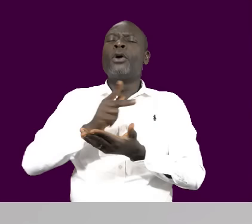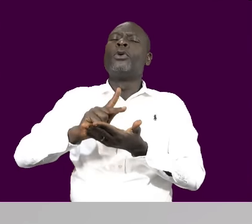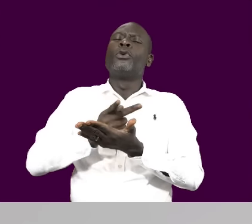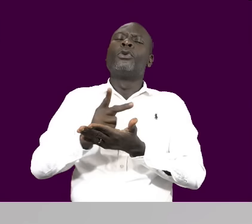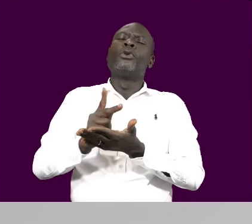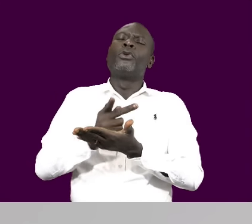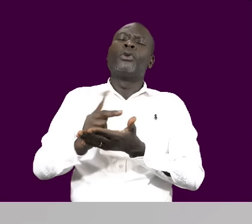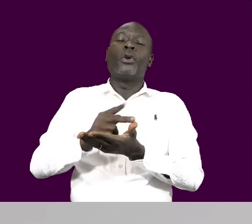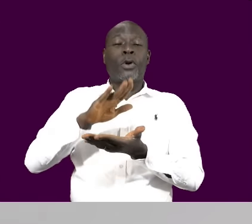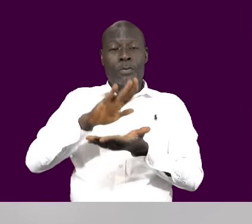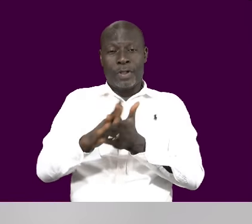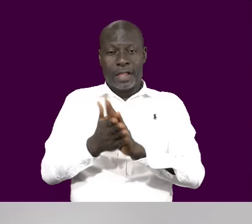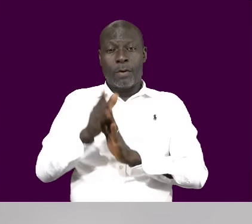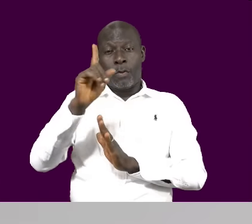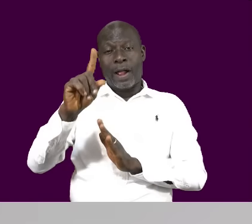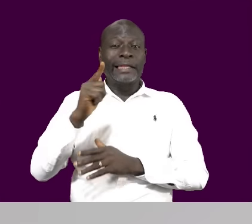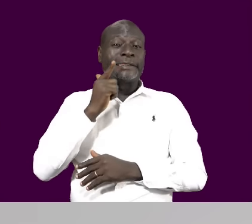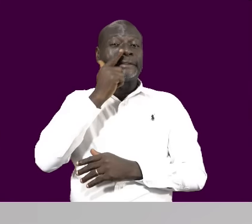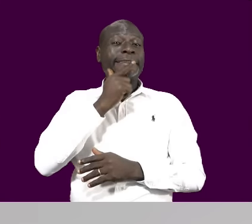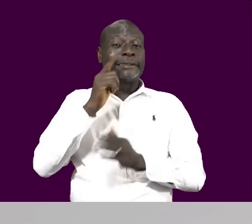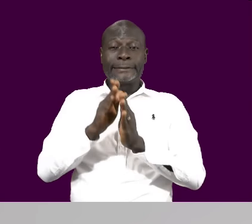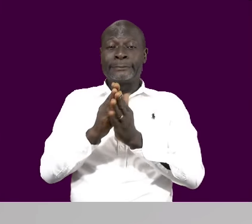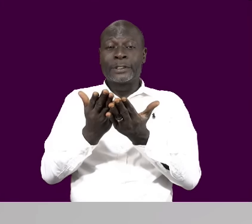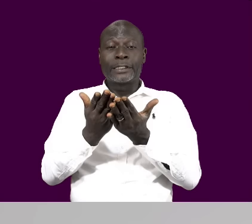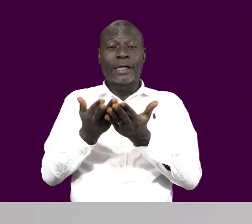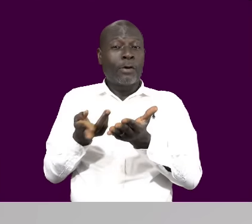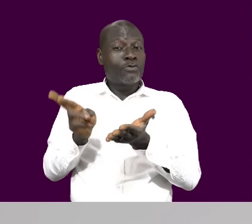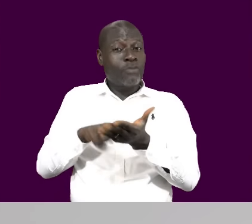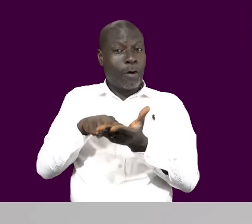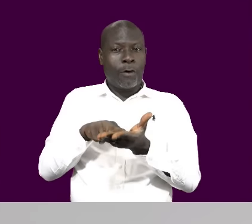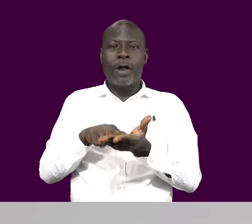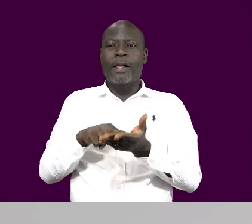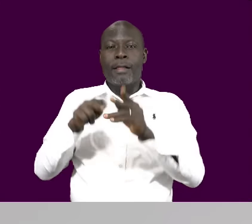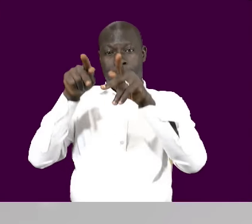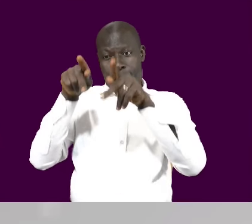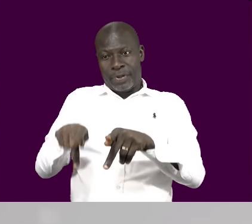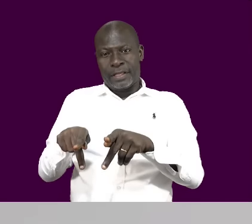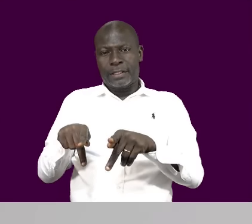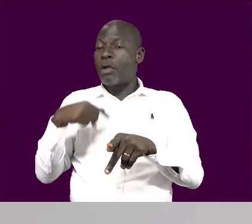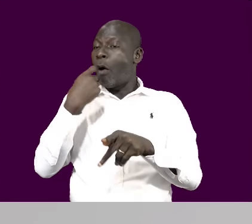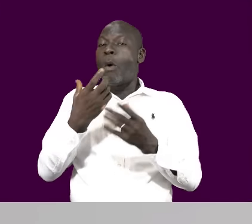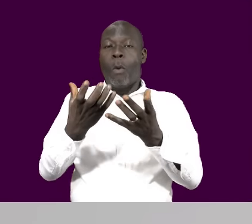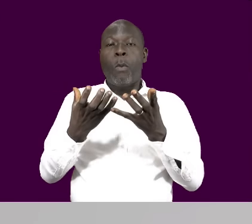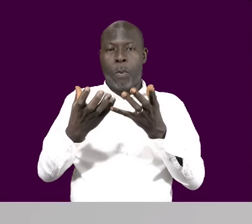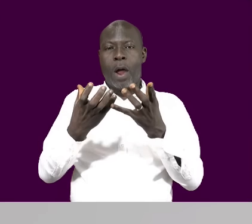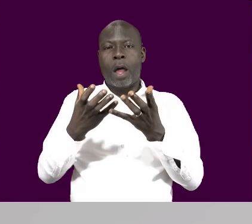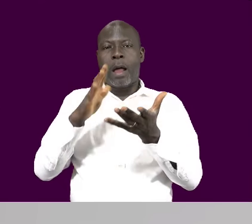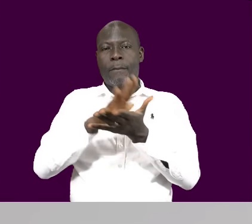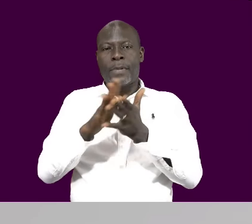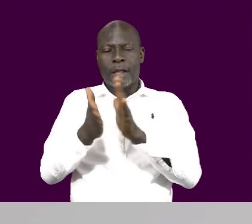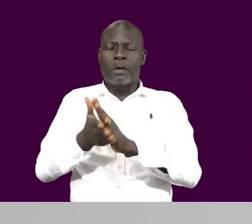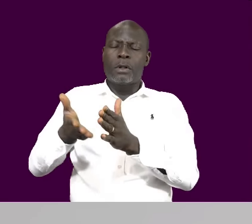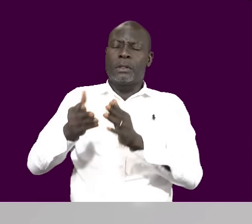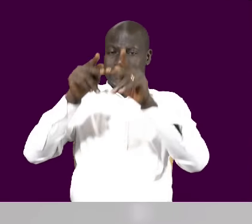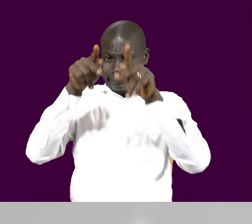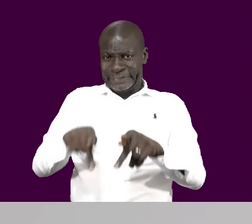ebeya Guinness Book of Records no onipa ohyem a ye kan se onno na wonno a